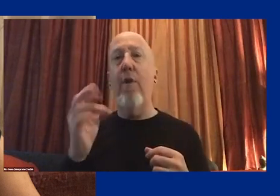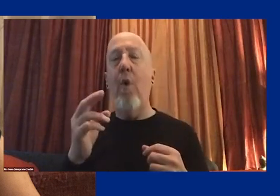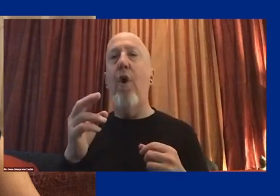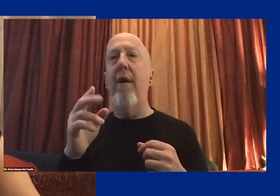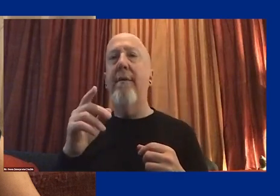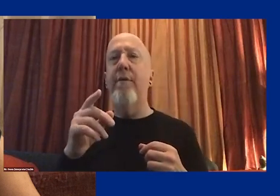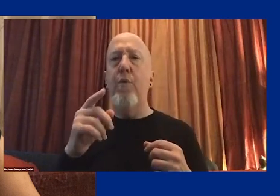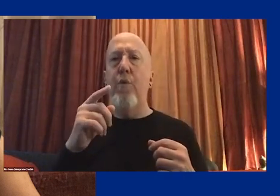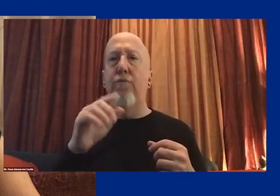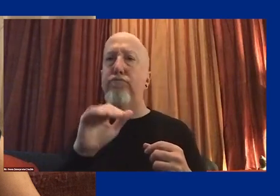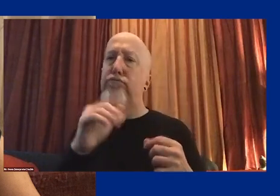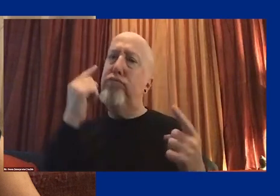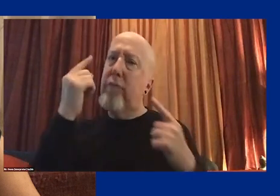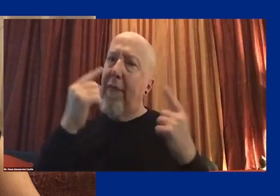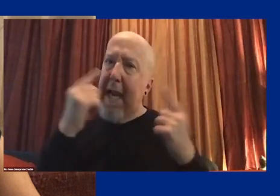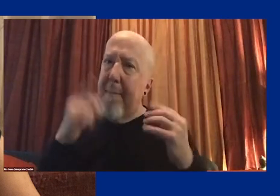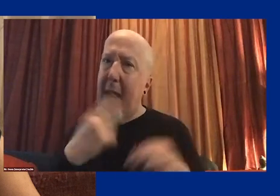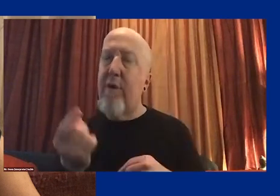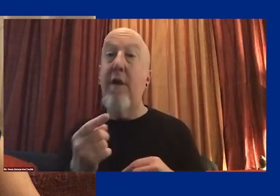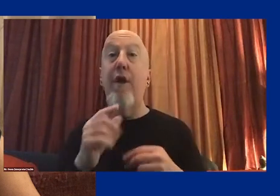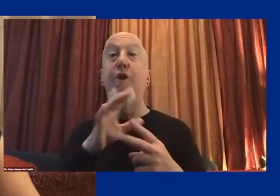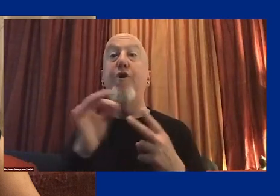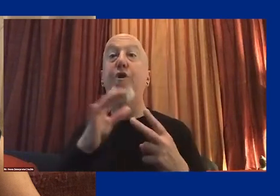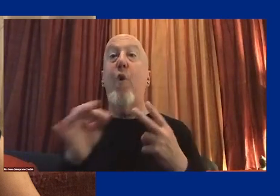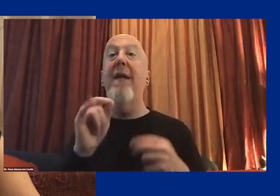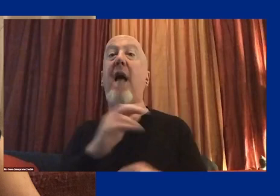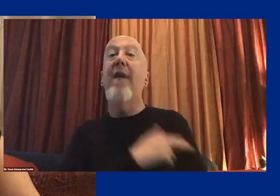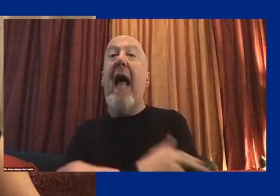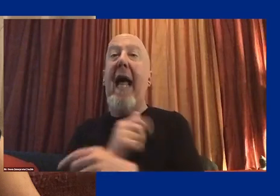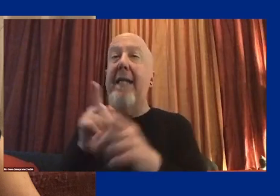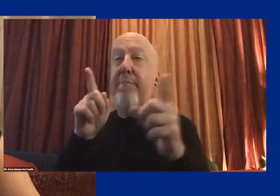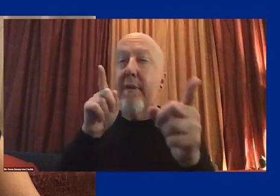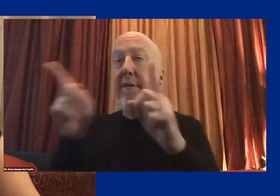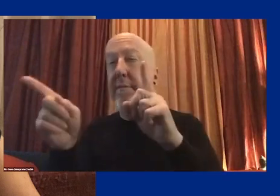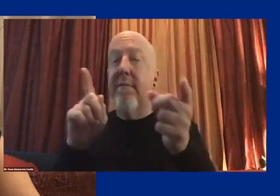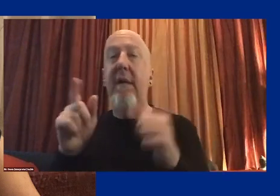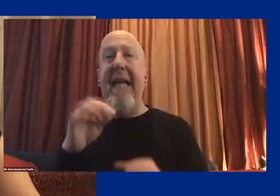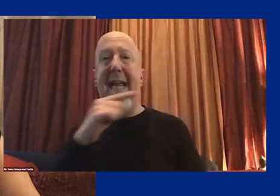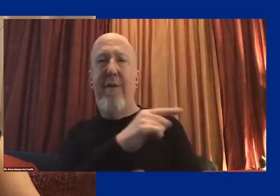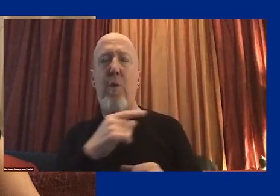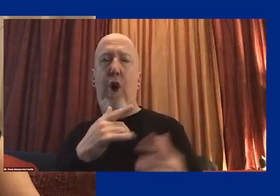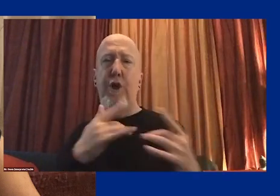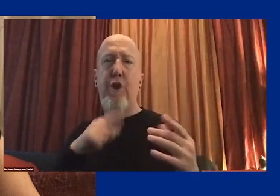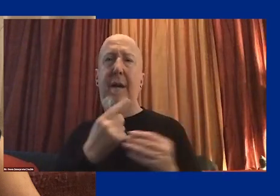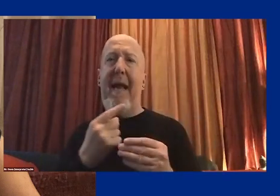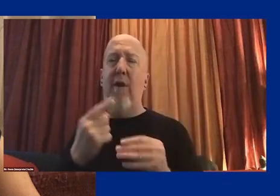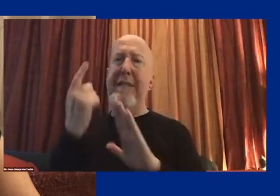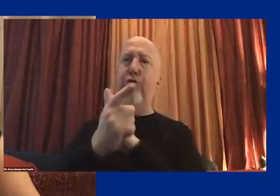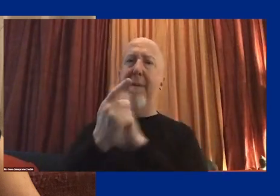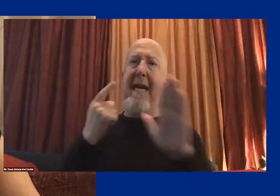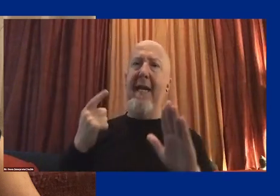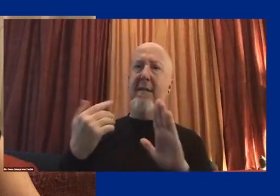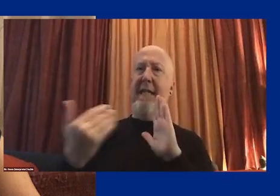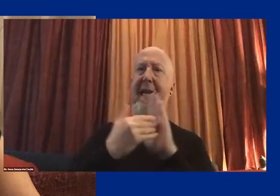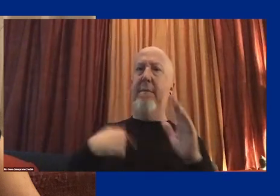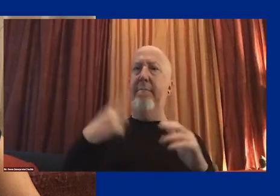of choice of hospitals for folks who are worried about weight discrimination. And I mentioned,